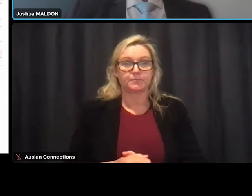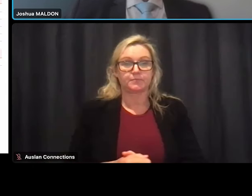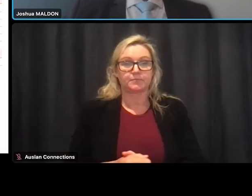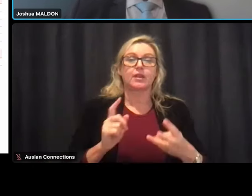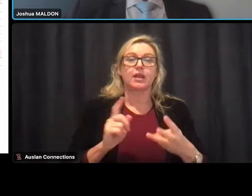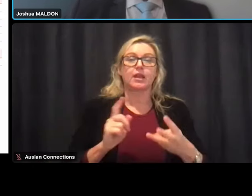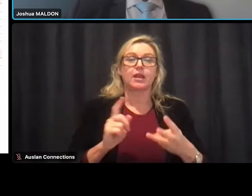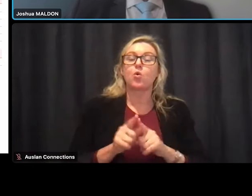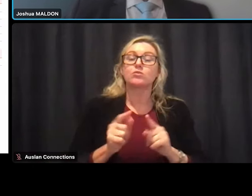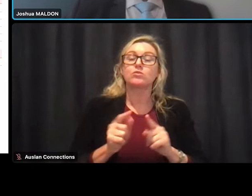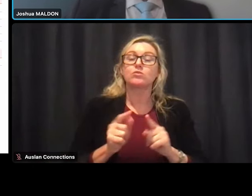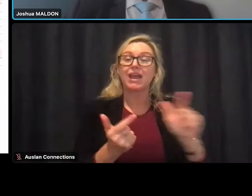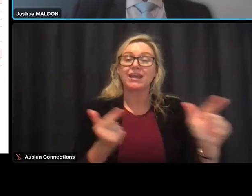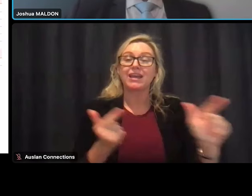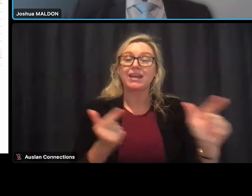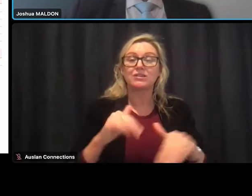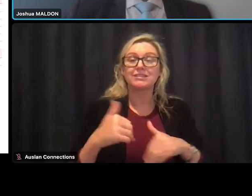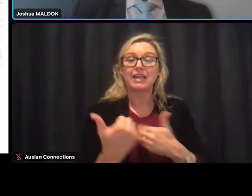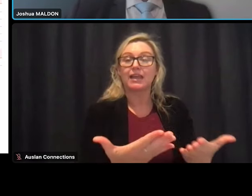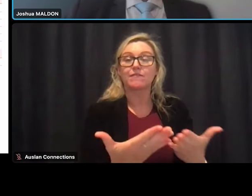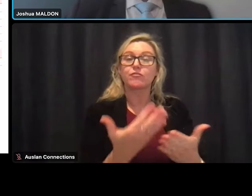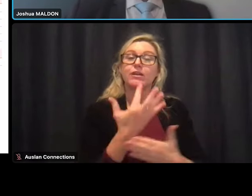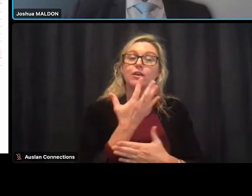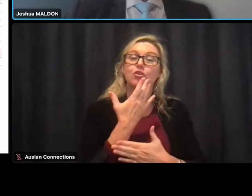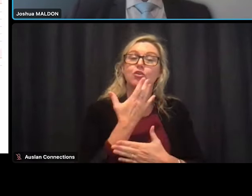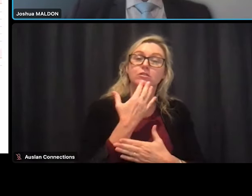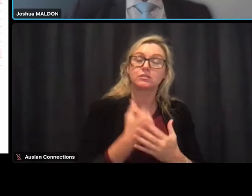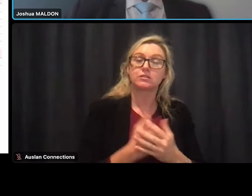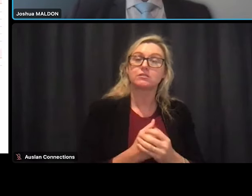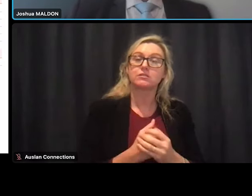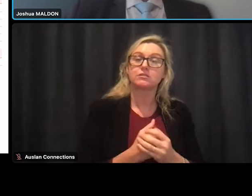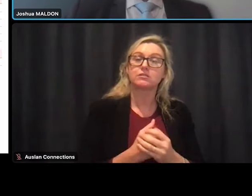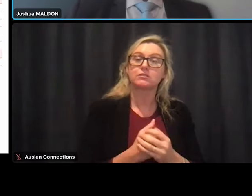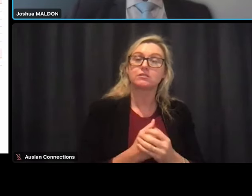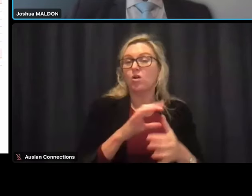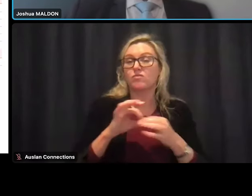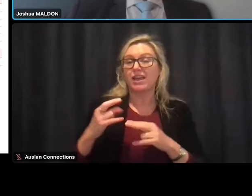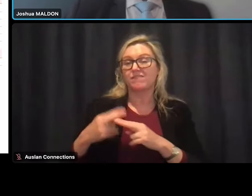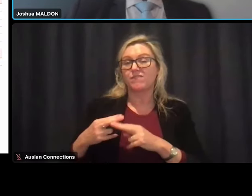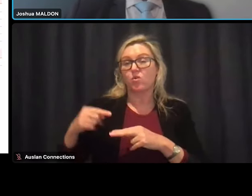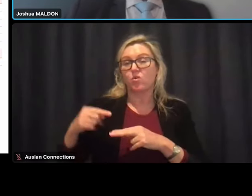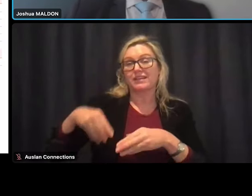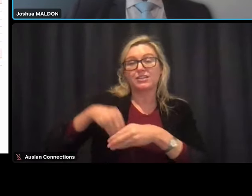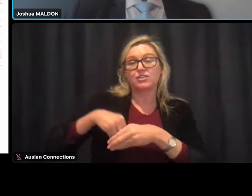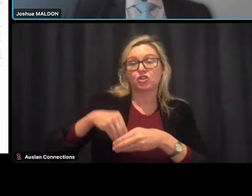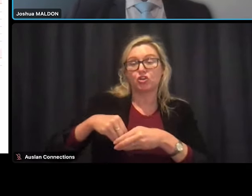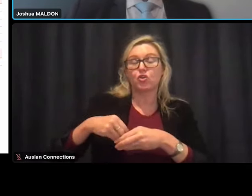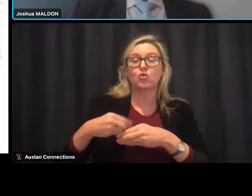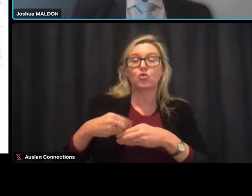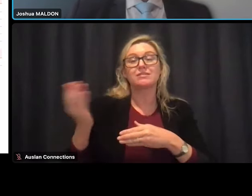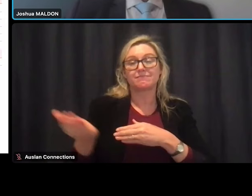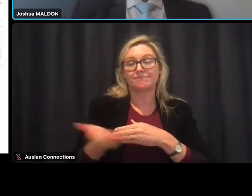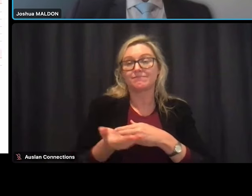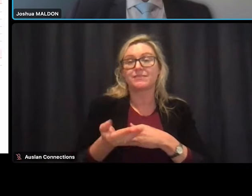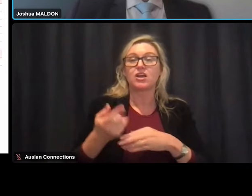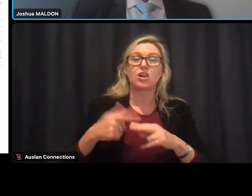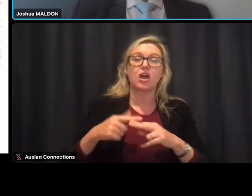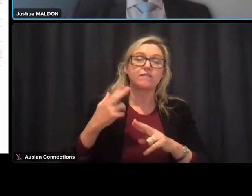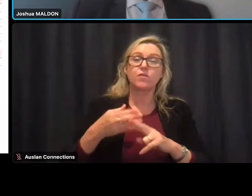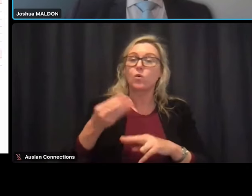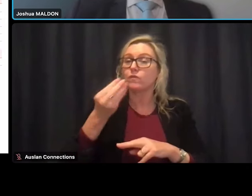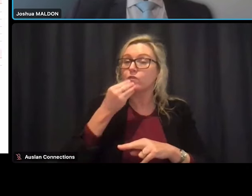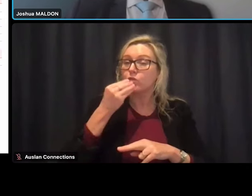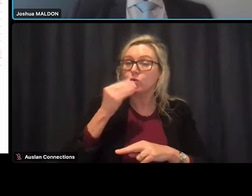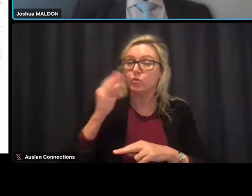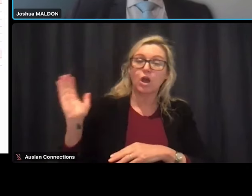delivery costs is the delivery or transport costs related to internal catering. For example, the delivery of fresh